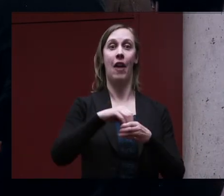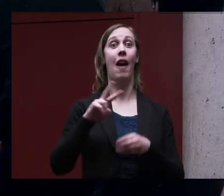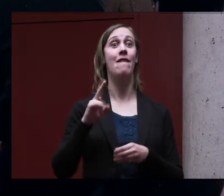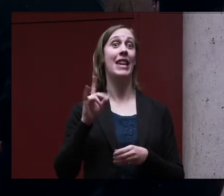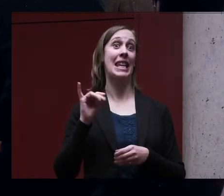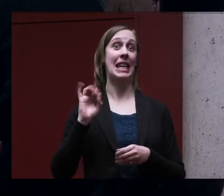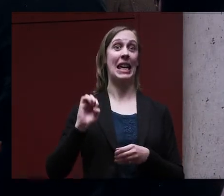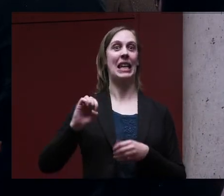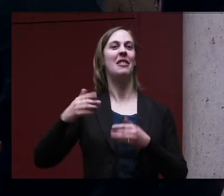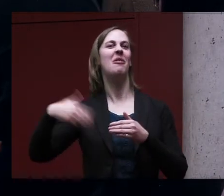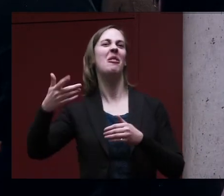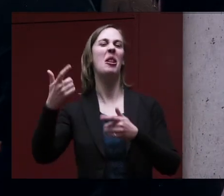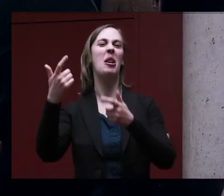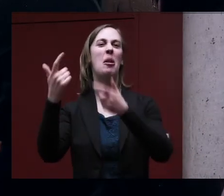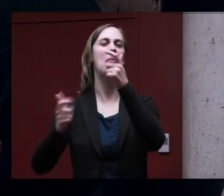better things.